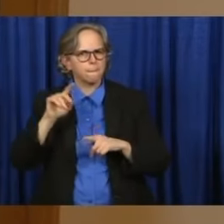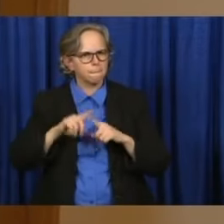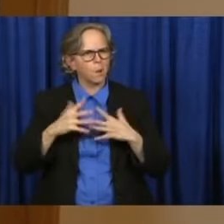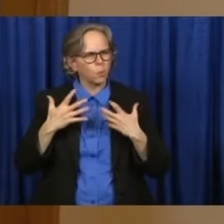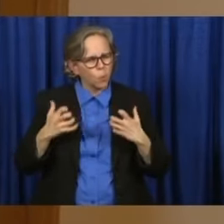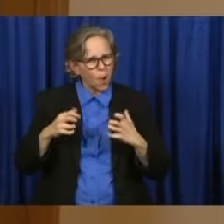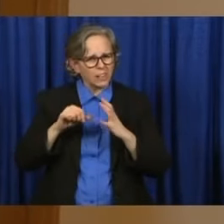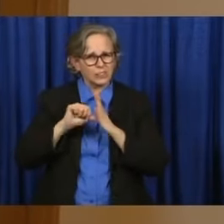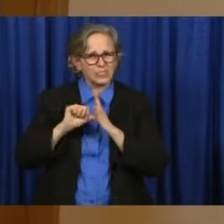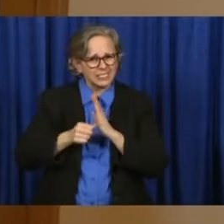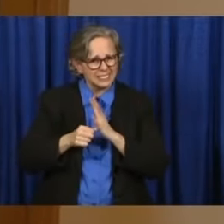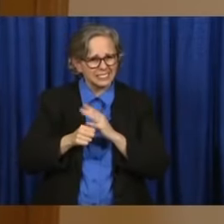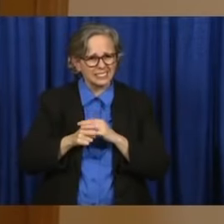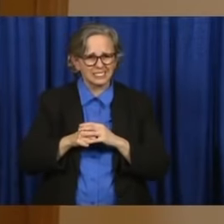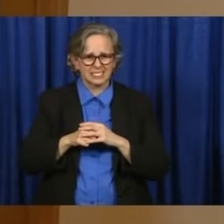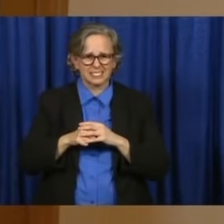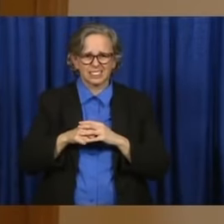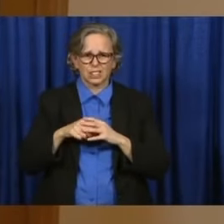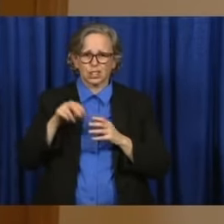We are at